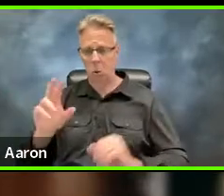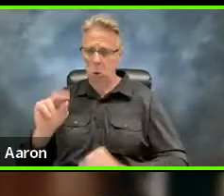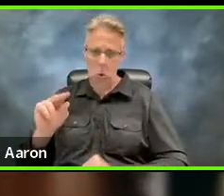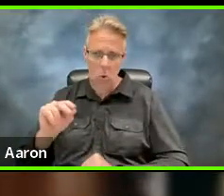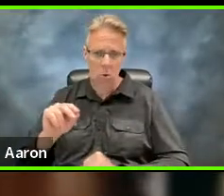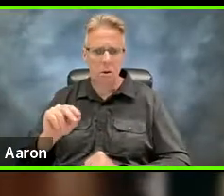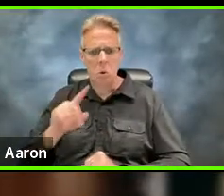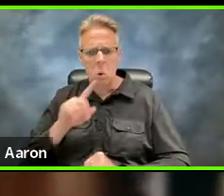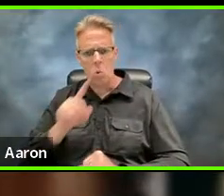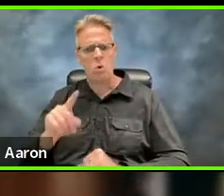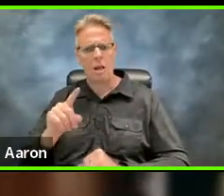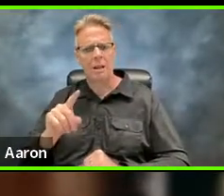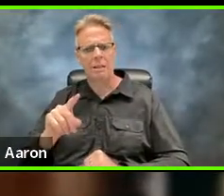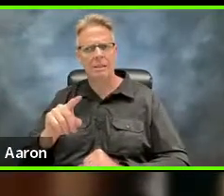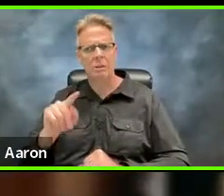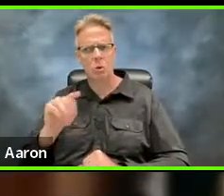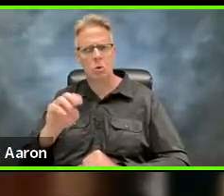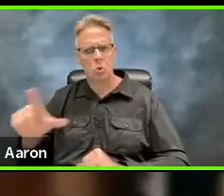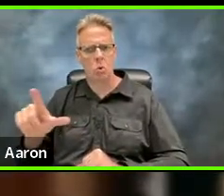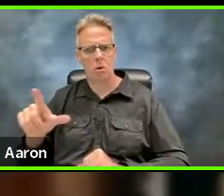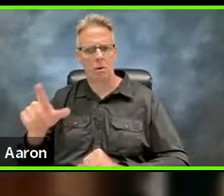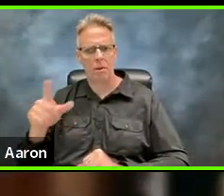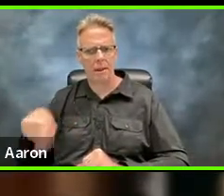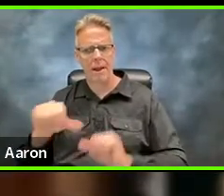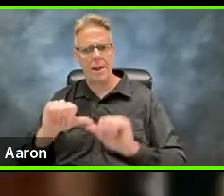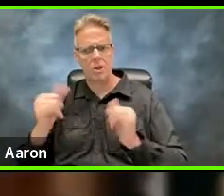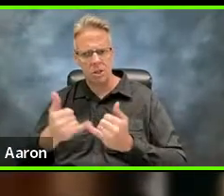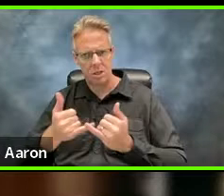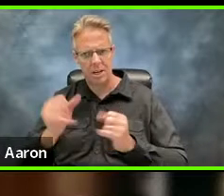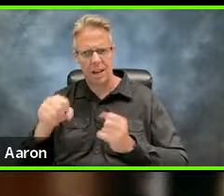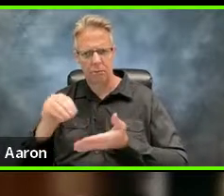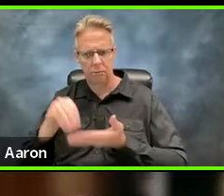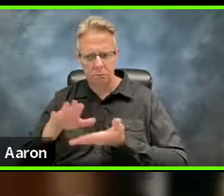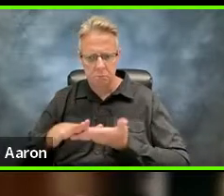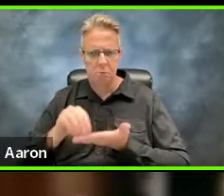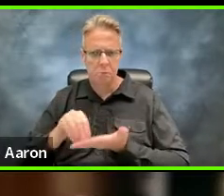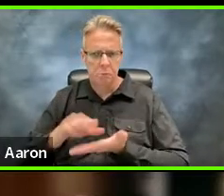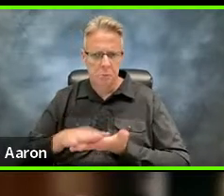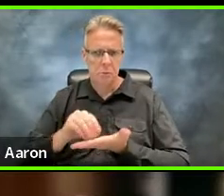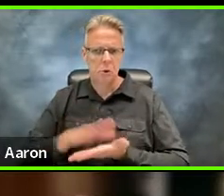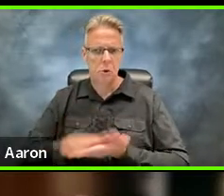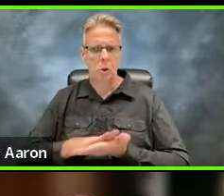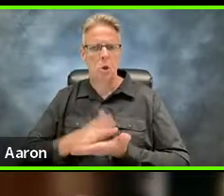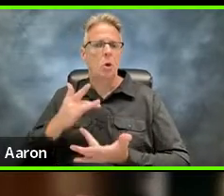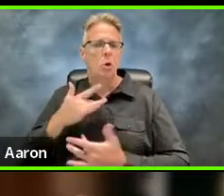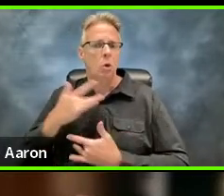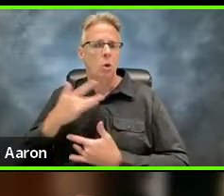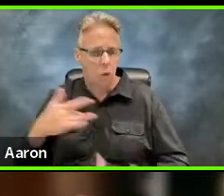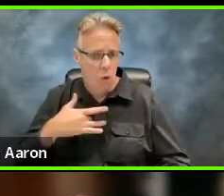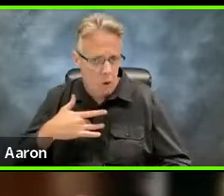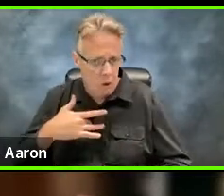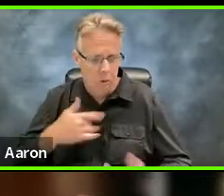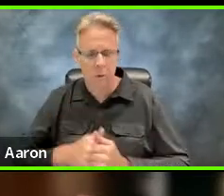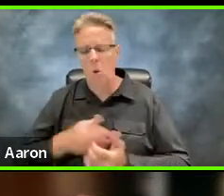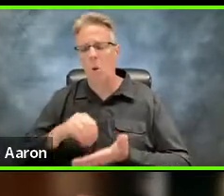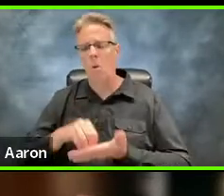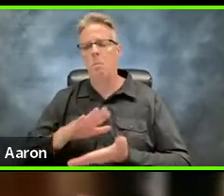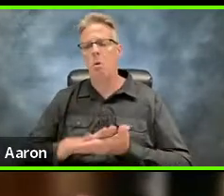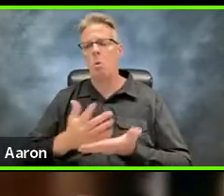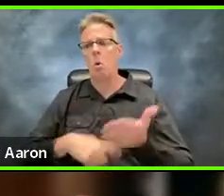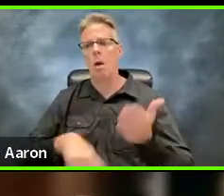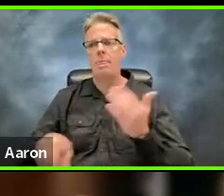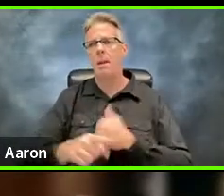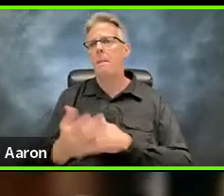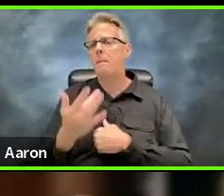way, but it's really a tool for the agencies to document concerns or to kind of put what their preferences would